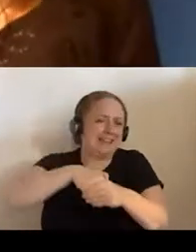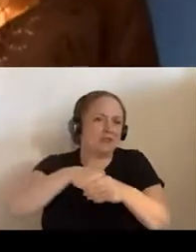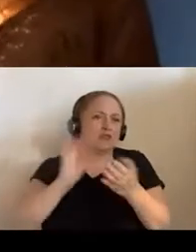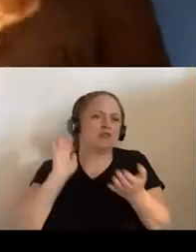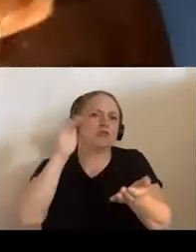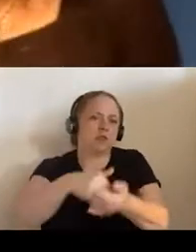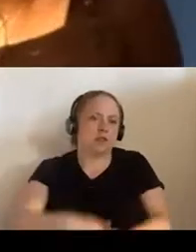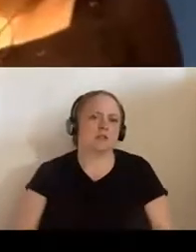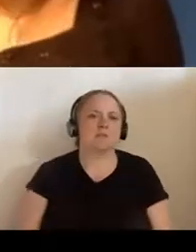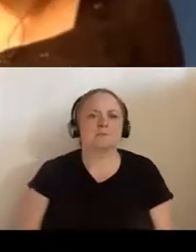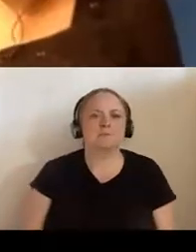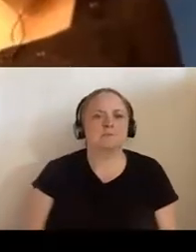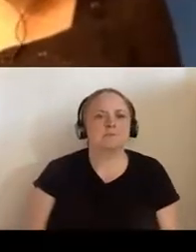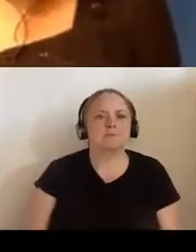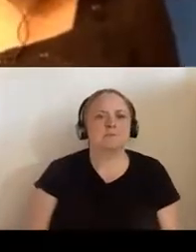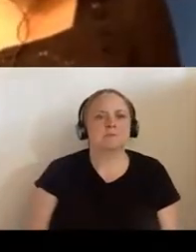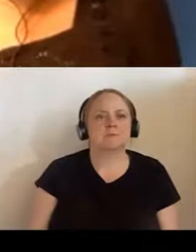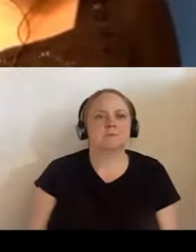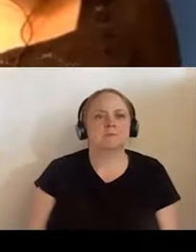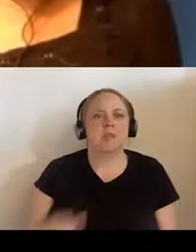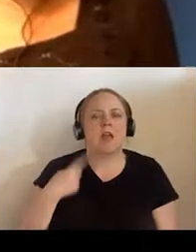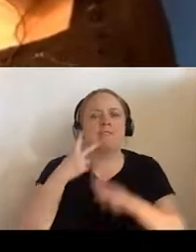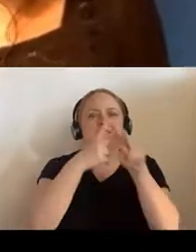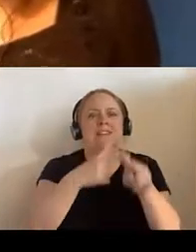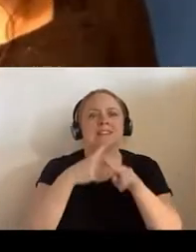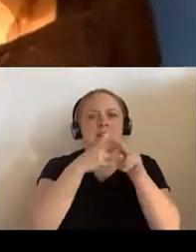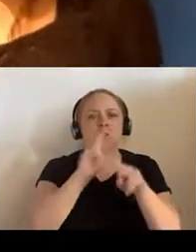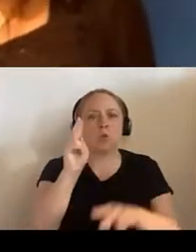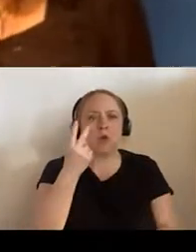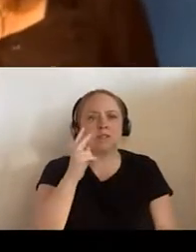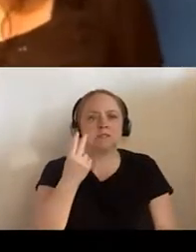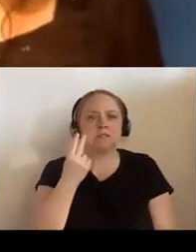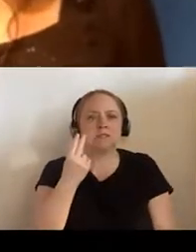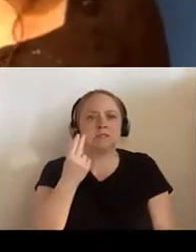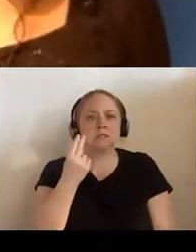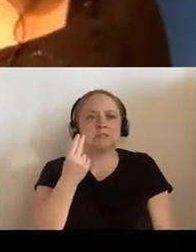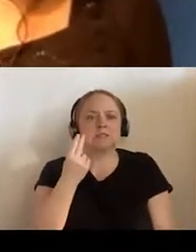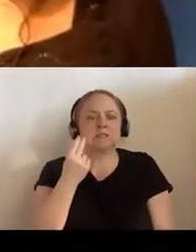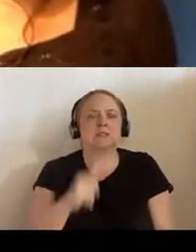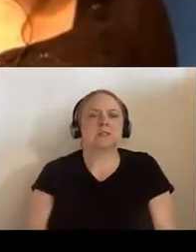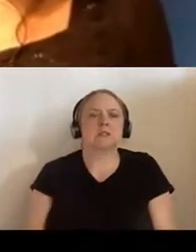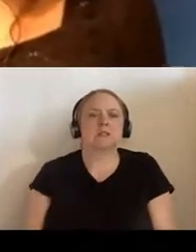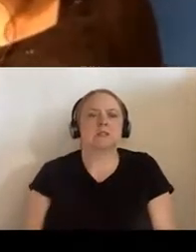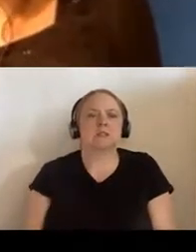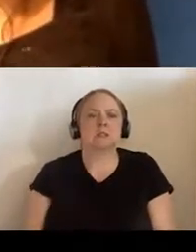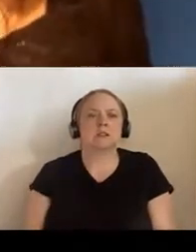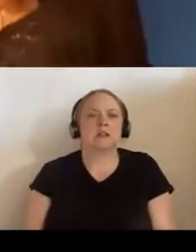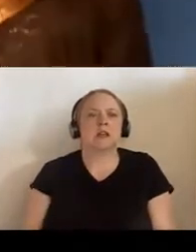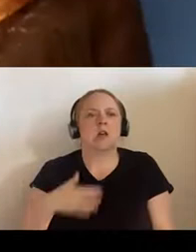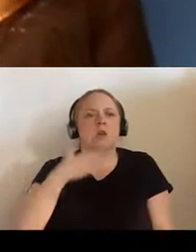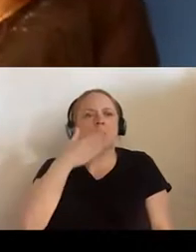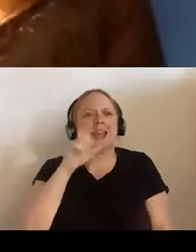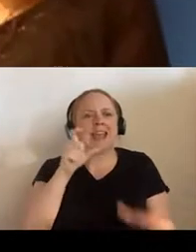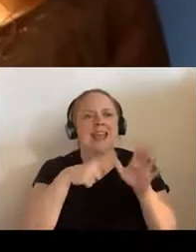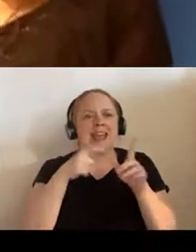Yeah, I think, so I've visited twice now and also visited Cape Coast Castle the last time I was in